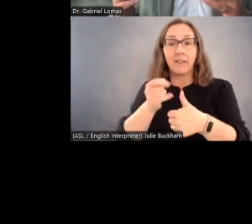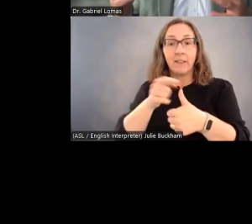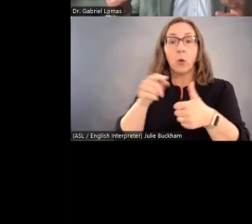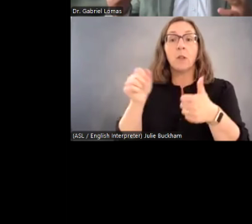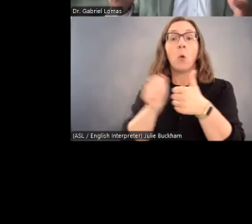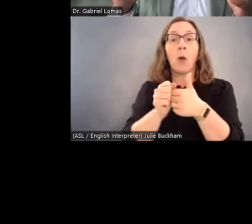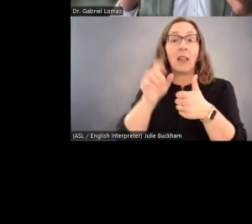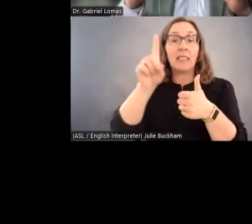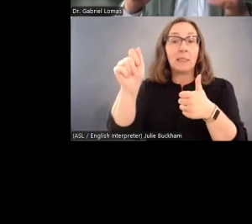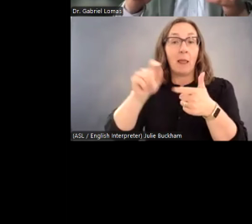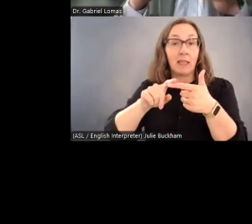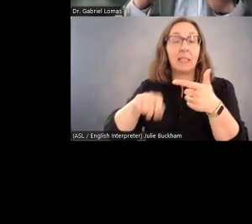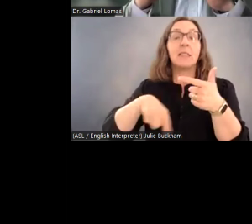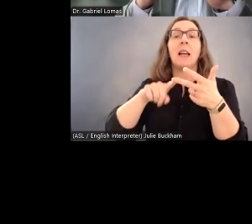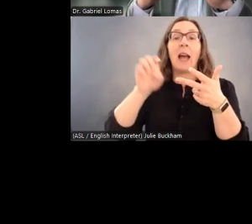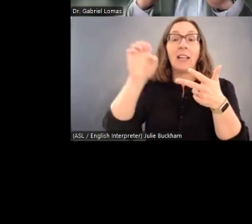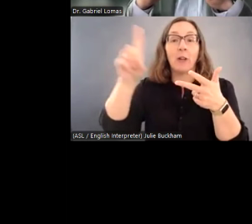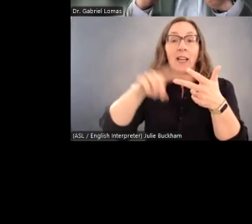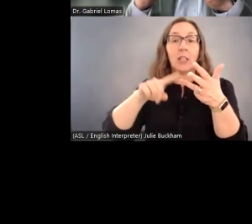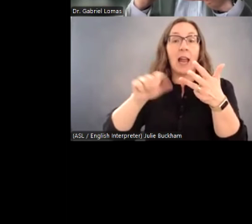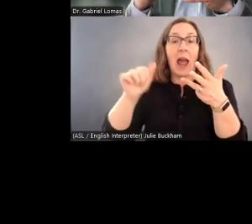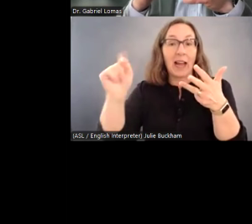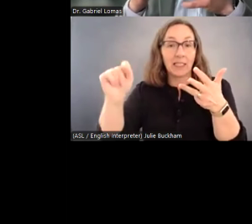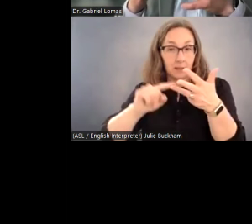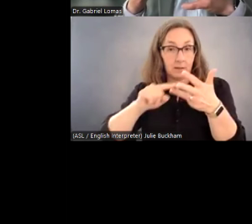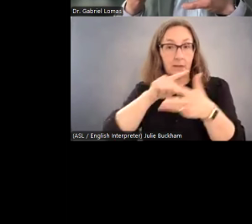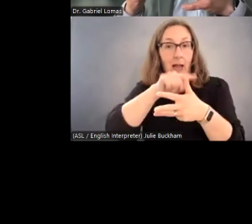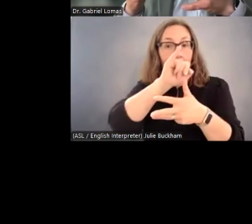misdiagnosis among deaf people, and the way it does it is that it typically